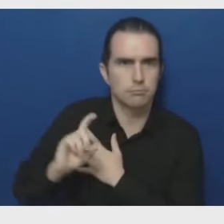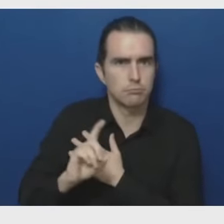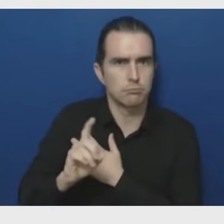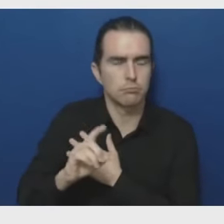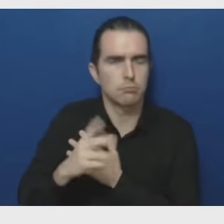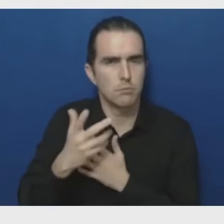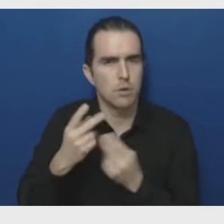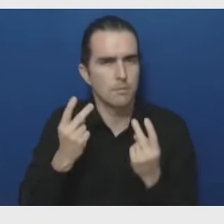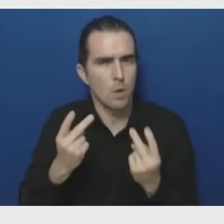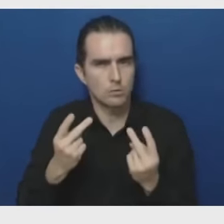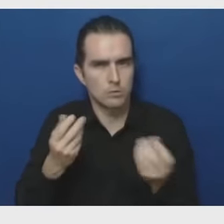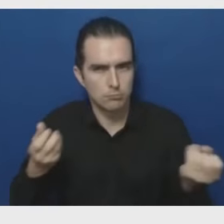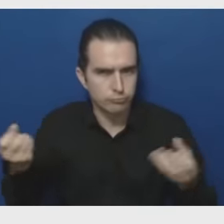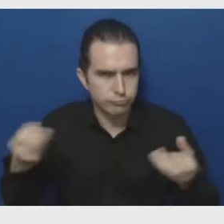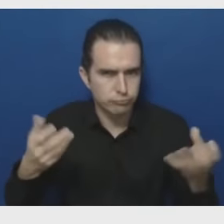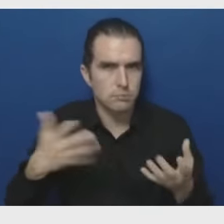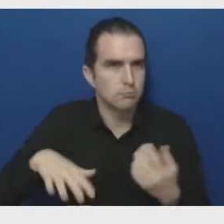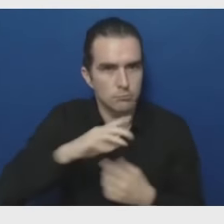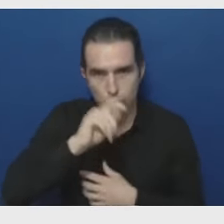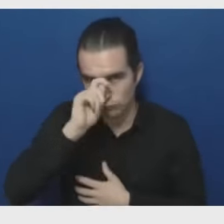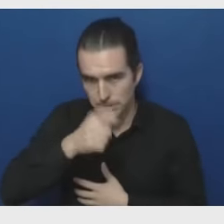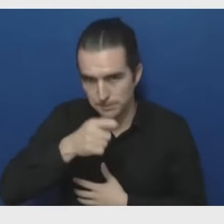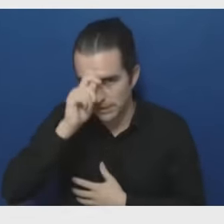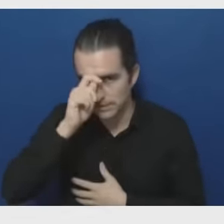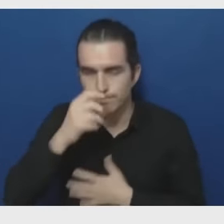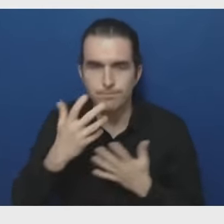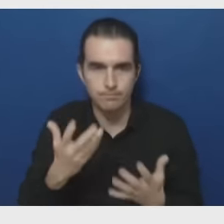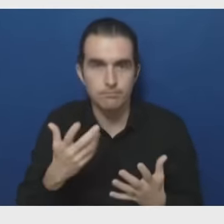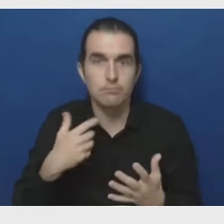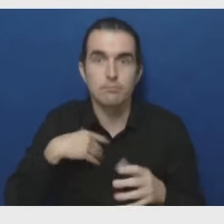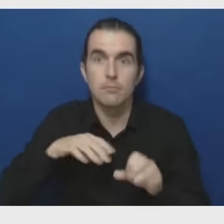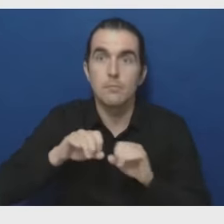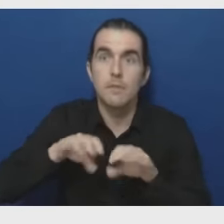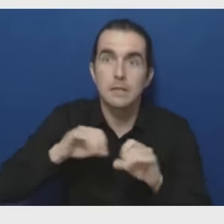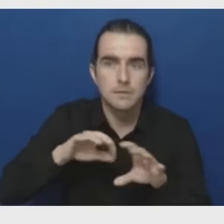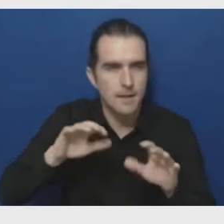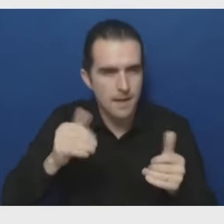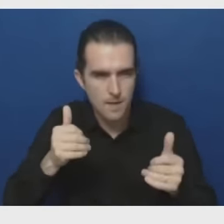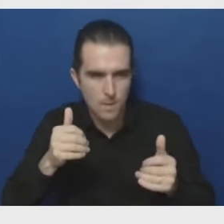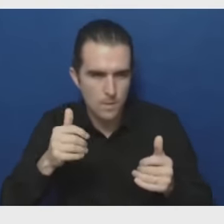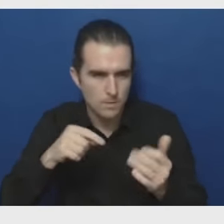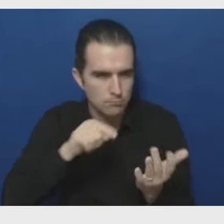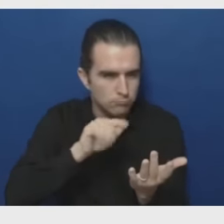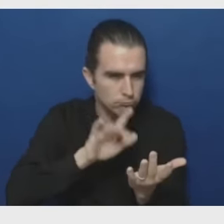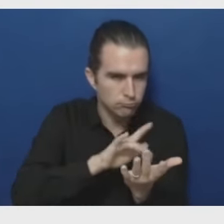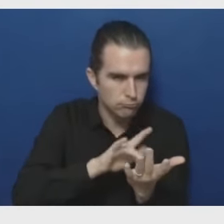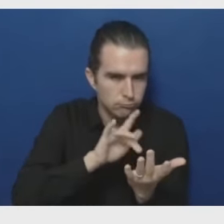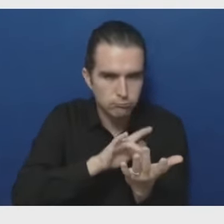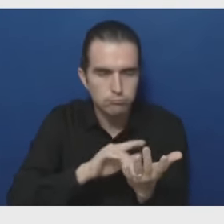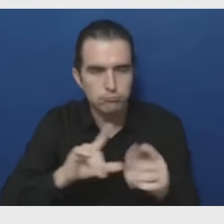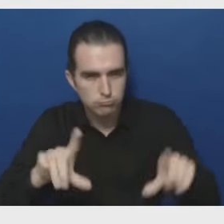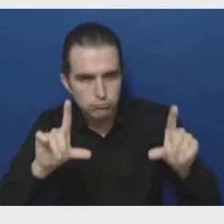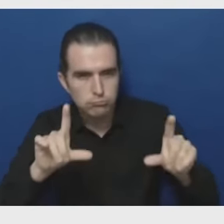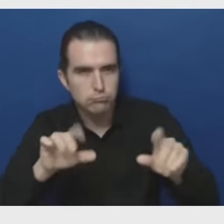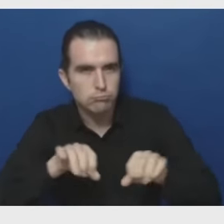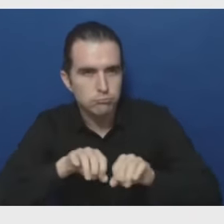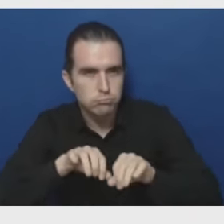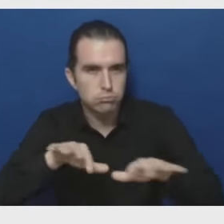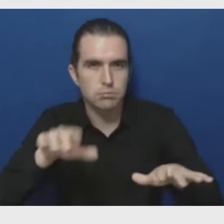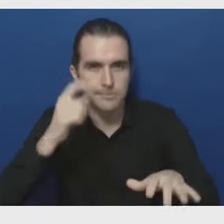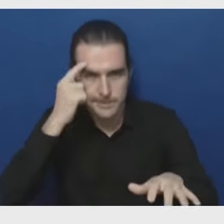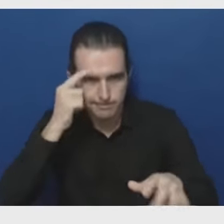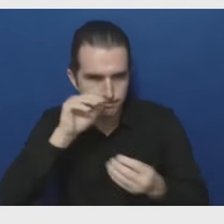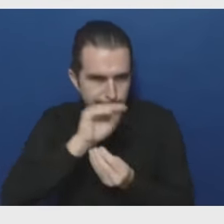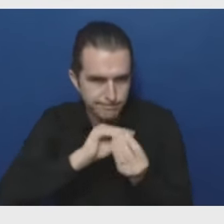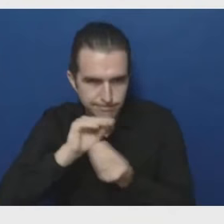tries to help us with the media and voice hold accountable. I also think that we need to be speaking to parliaments in democracies,